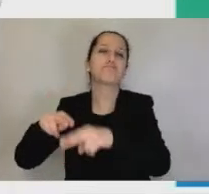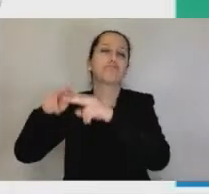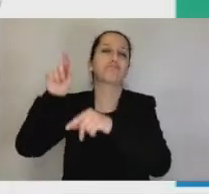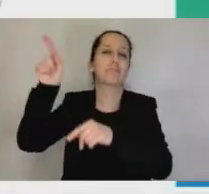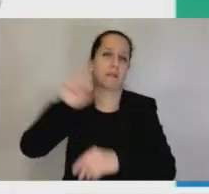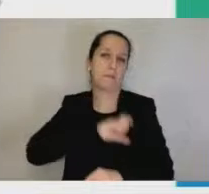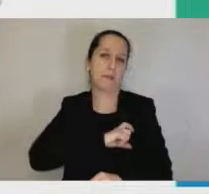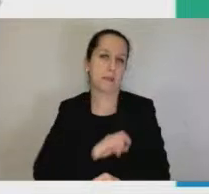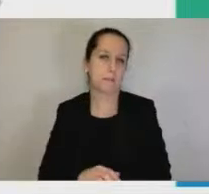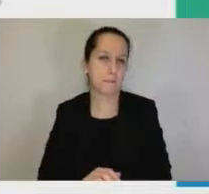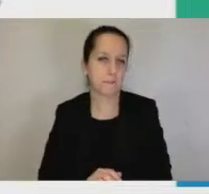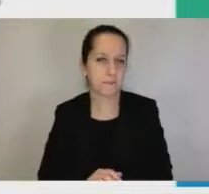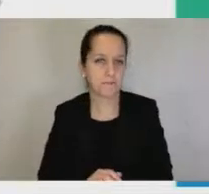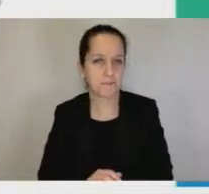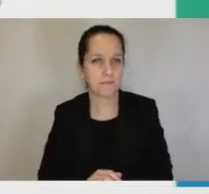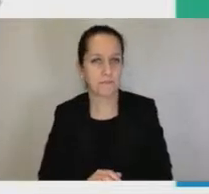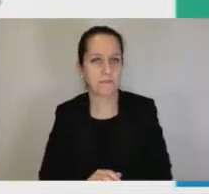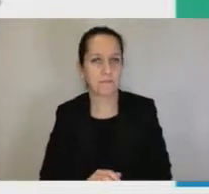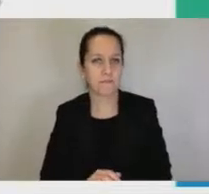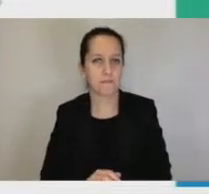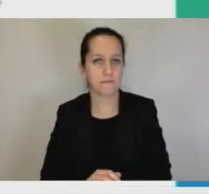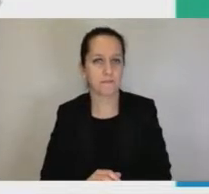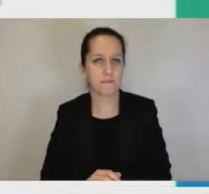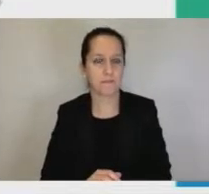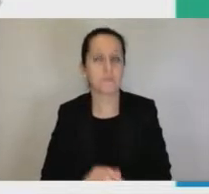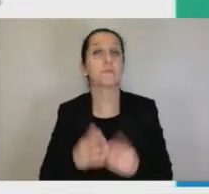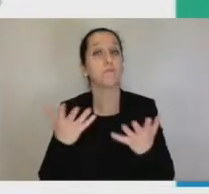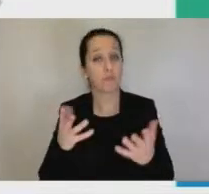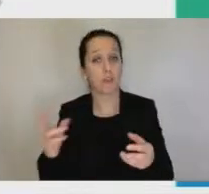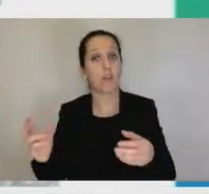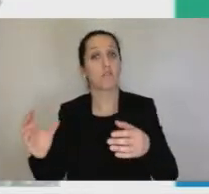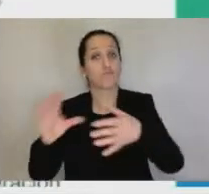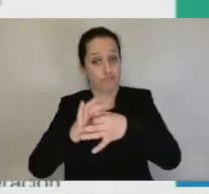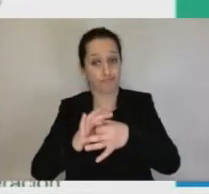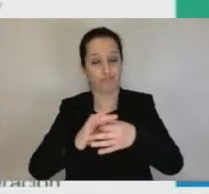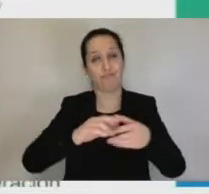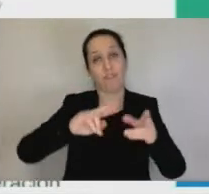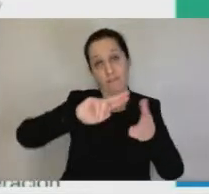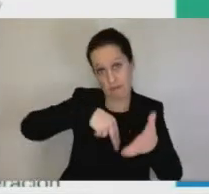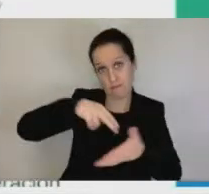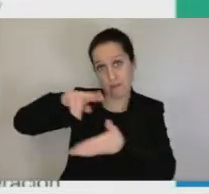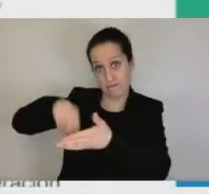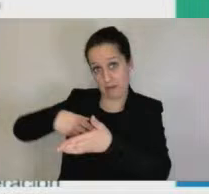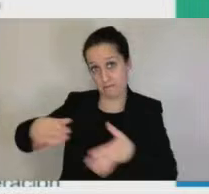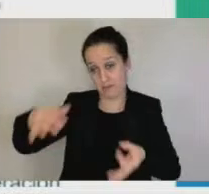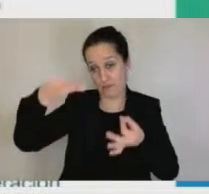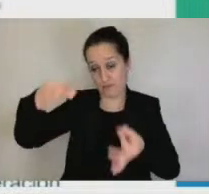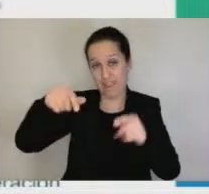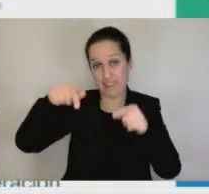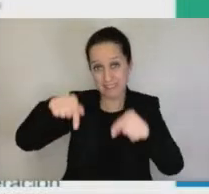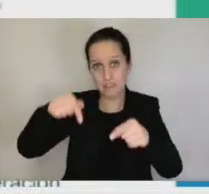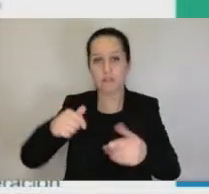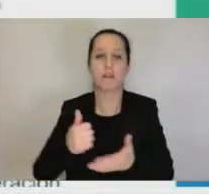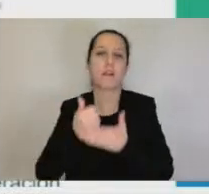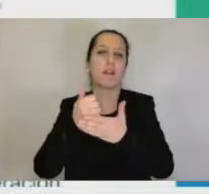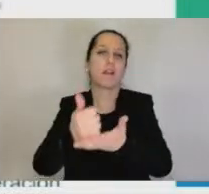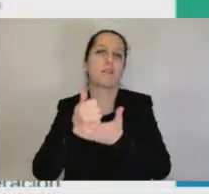Spain. I would like to mention the importance of this multilateral agreement that